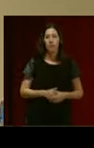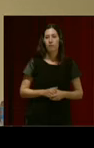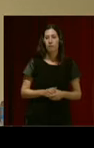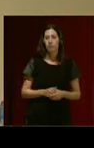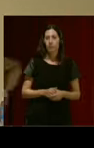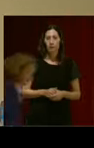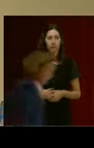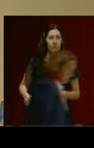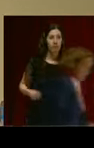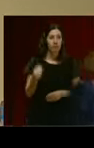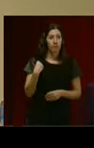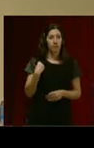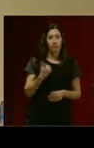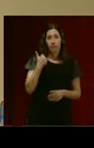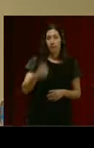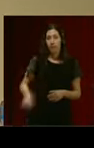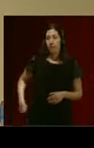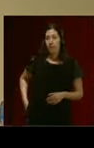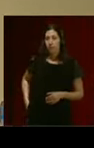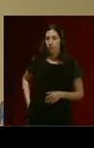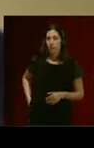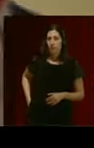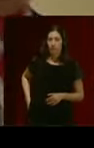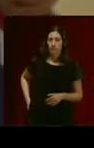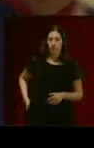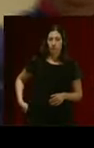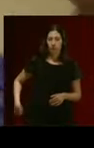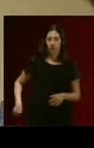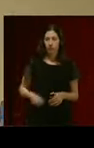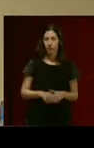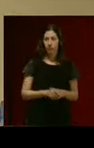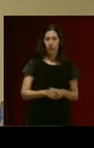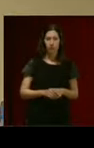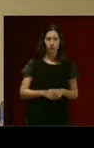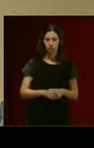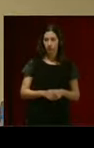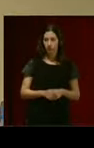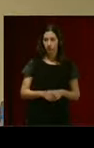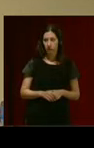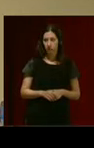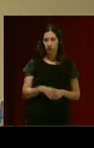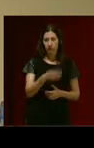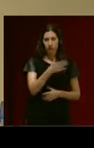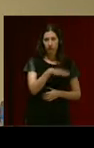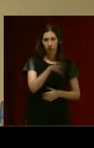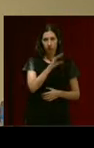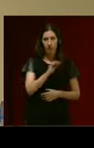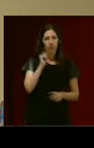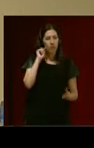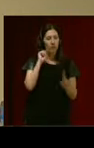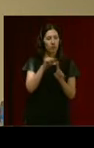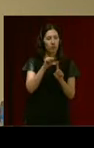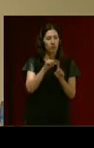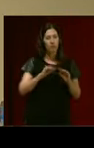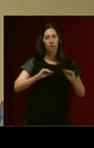We still have many systems to develop. Any additional questions?